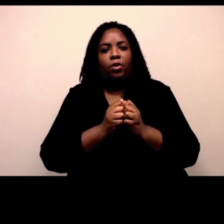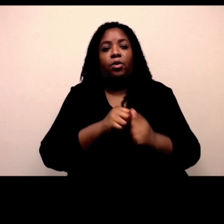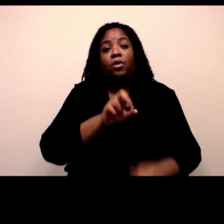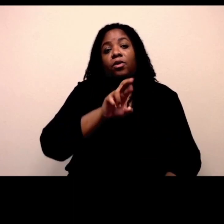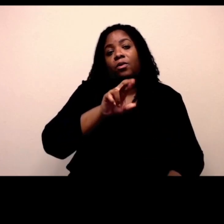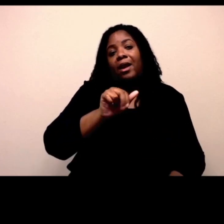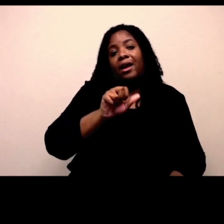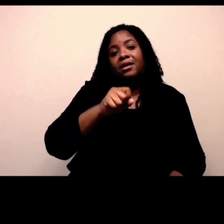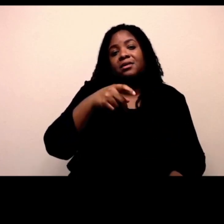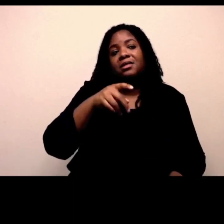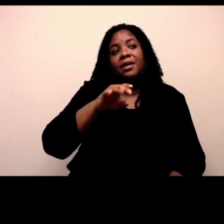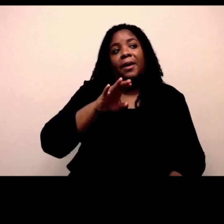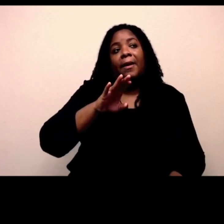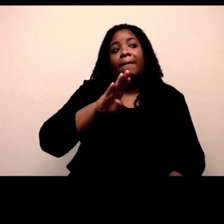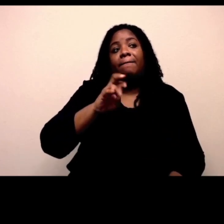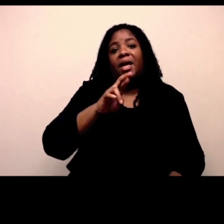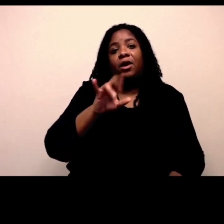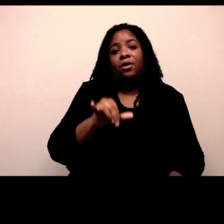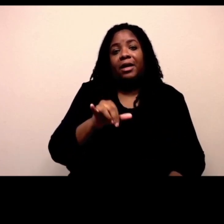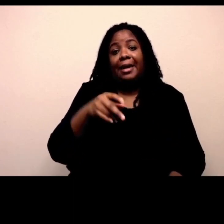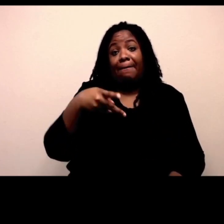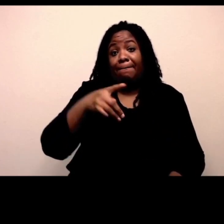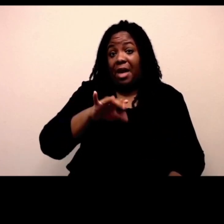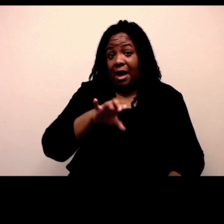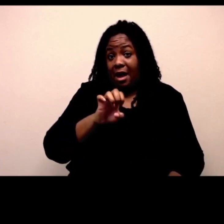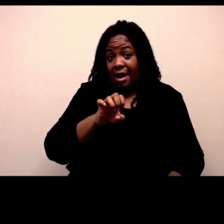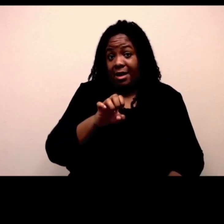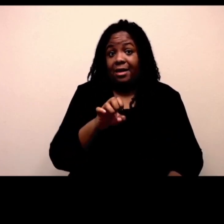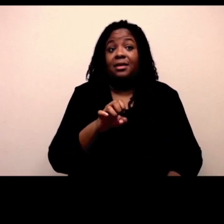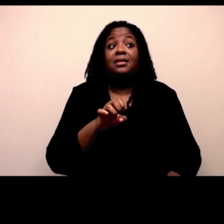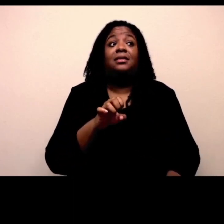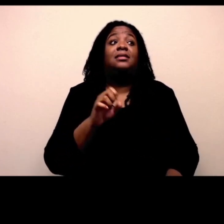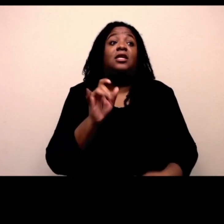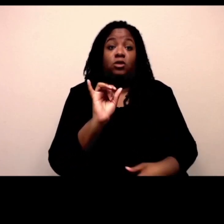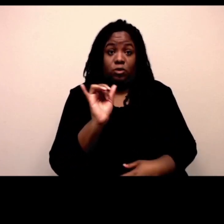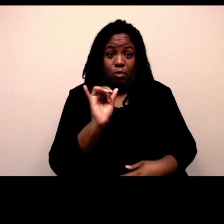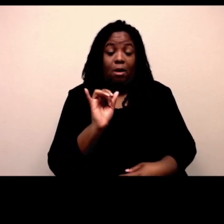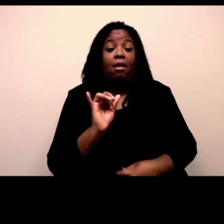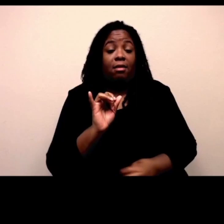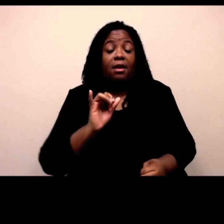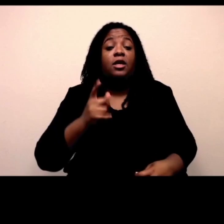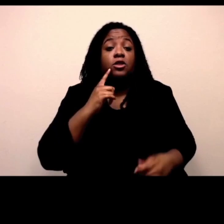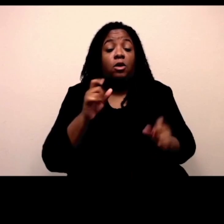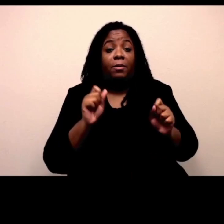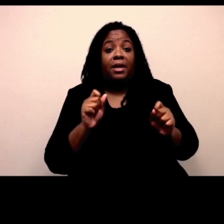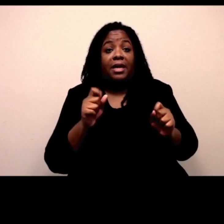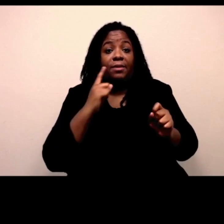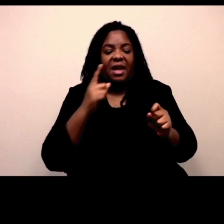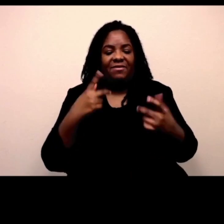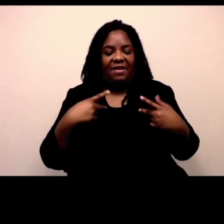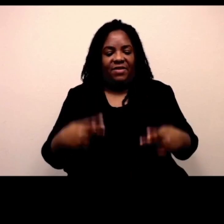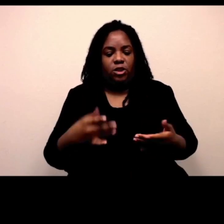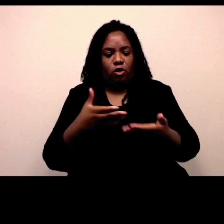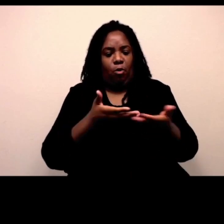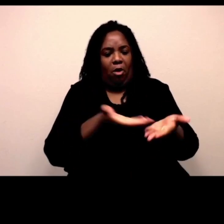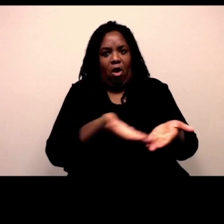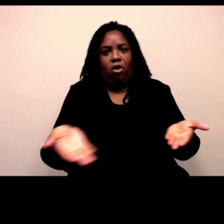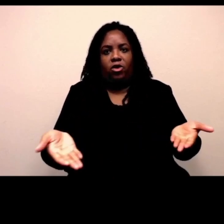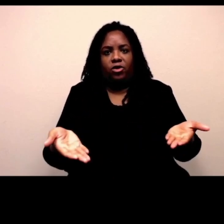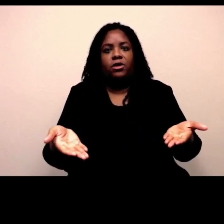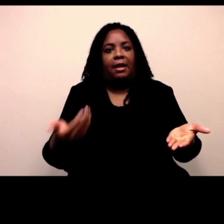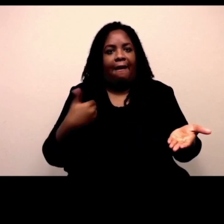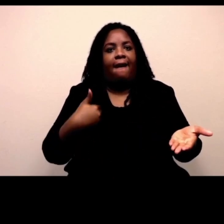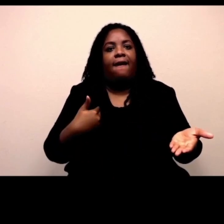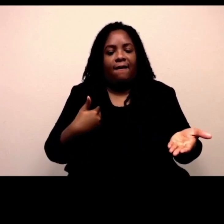well. Very powerful. So being able to have that physical component, you